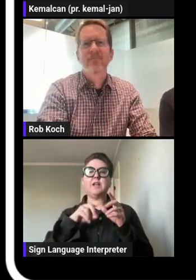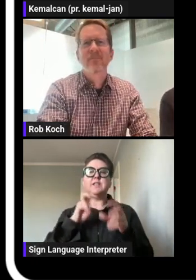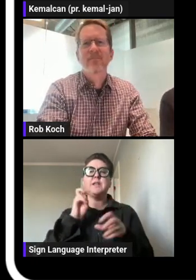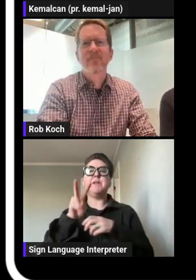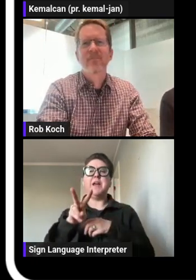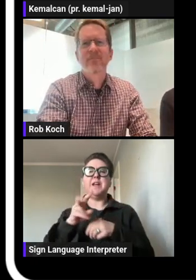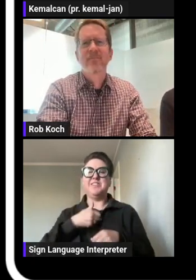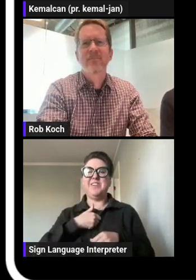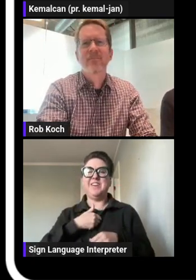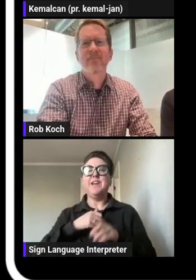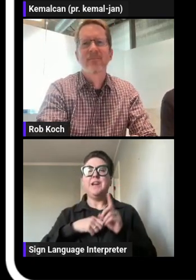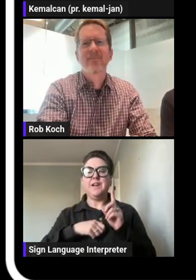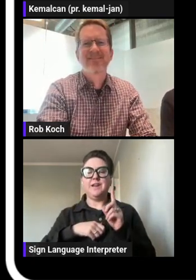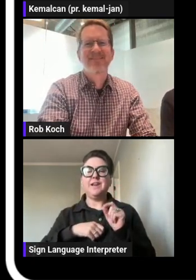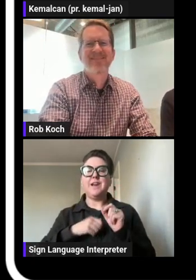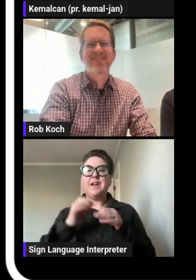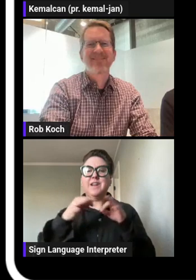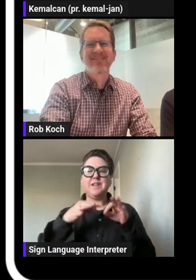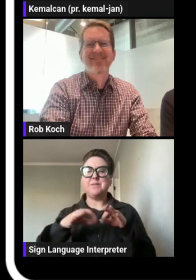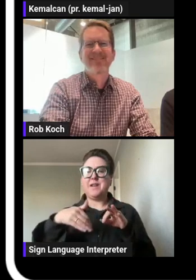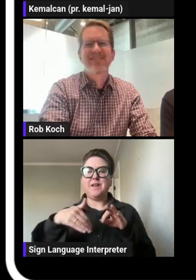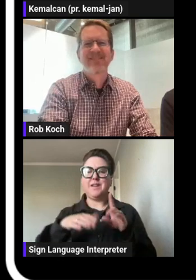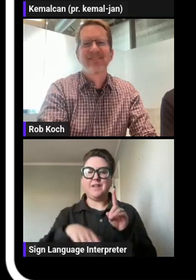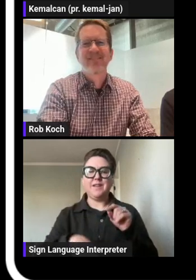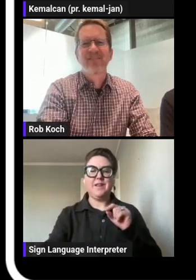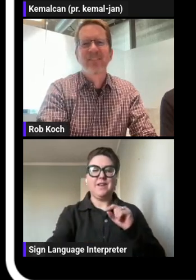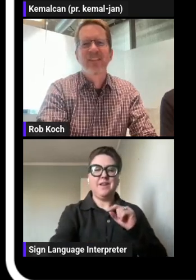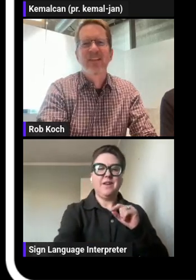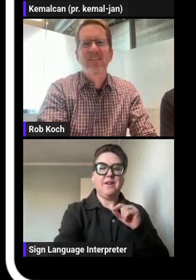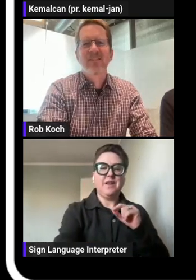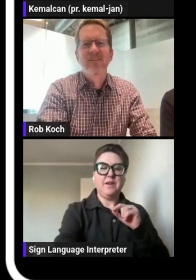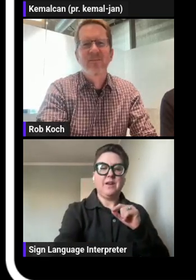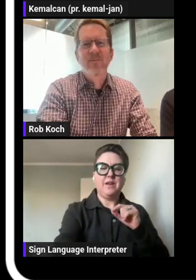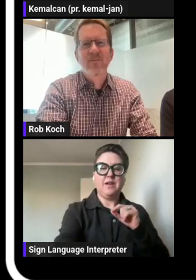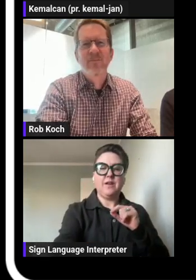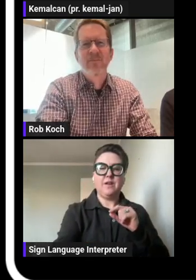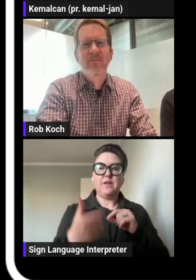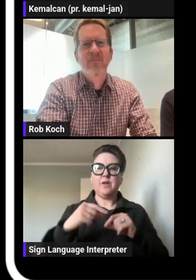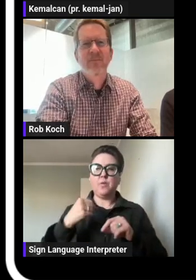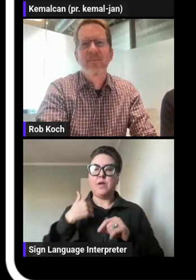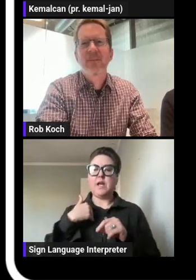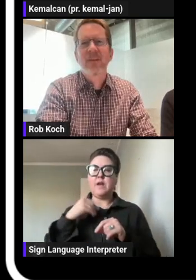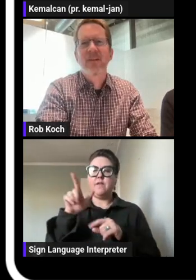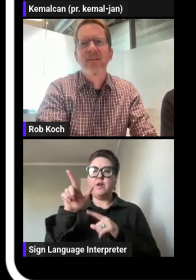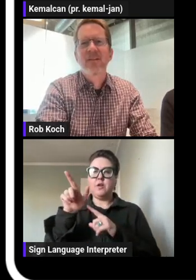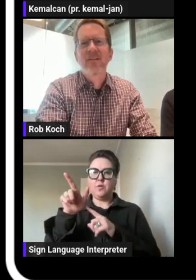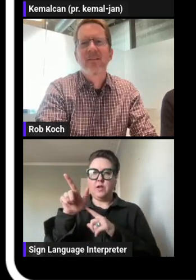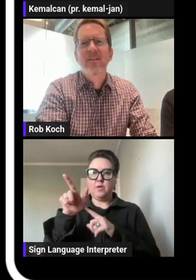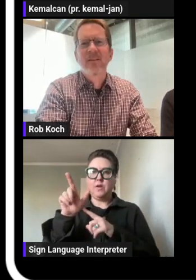good explanation. Mm-hmm. So we have 21